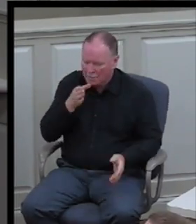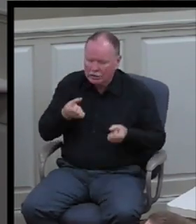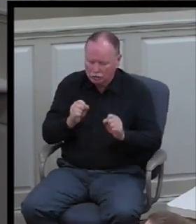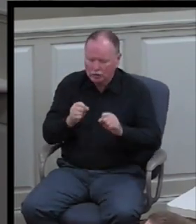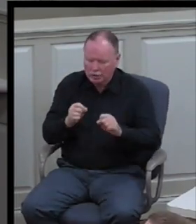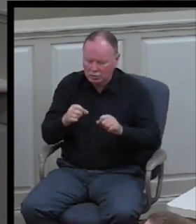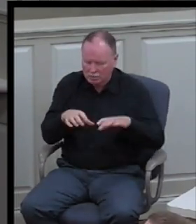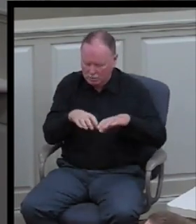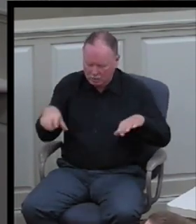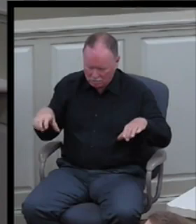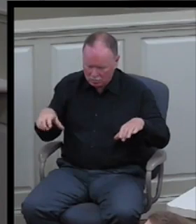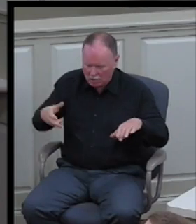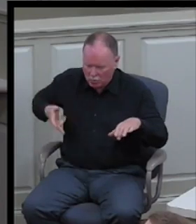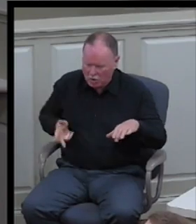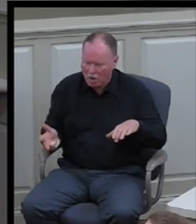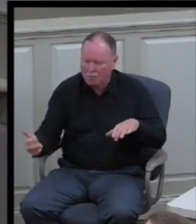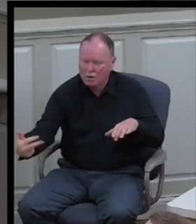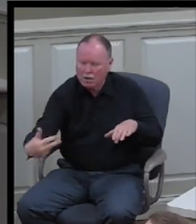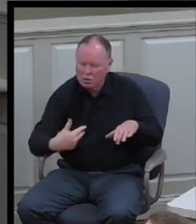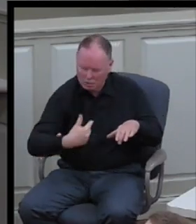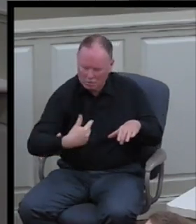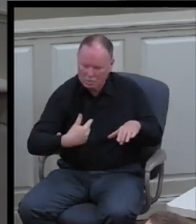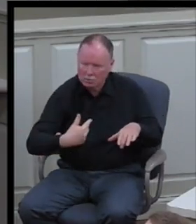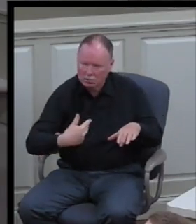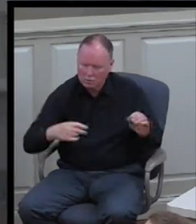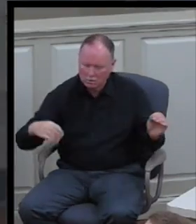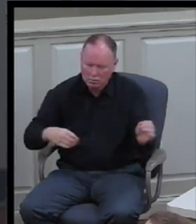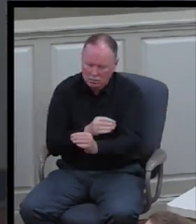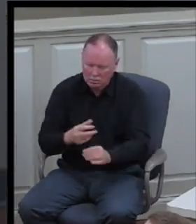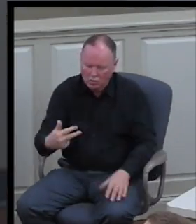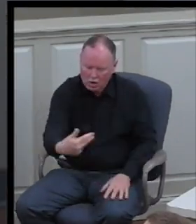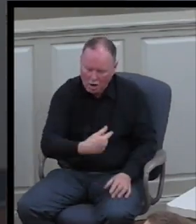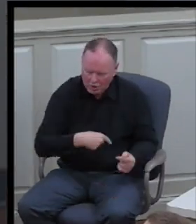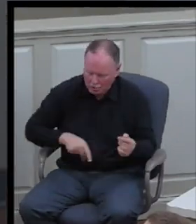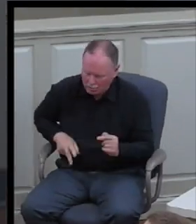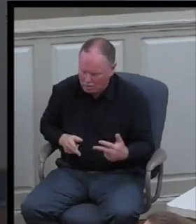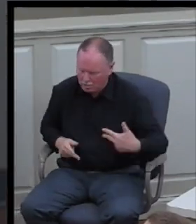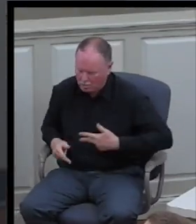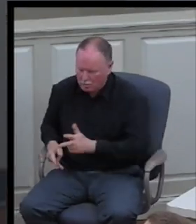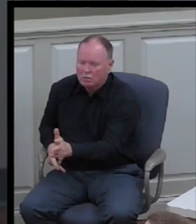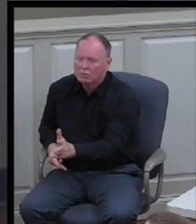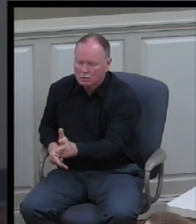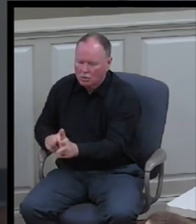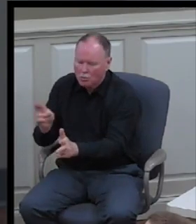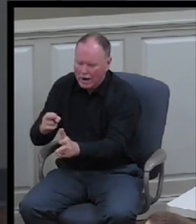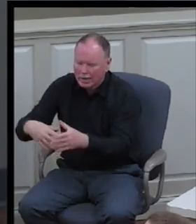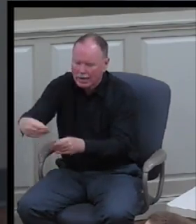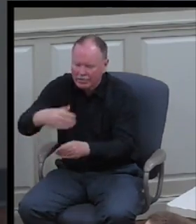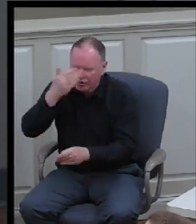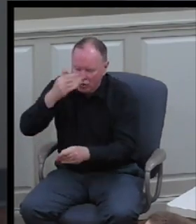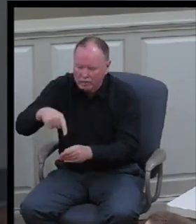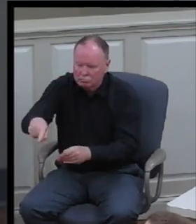one of the priorities was to have a pass-through fire station rather than just a single side. Because right now, the building's too small to